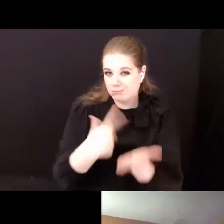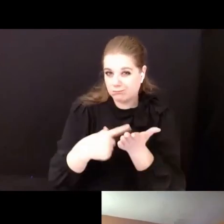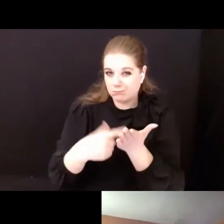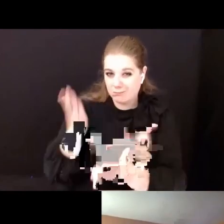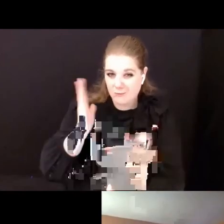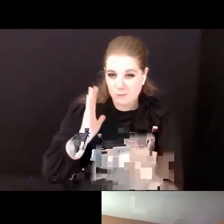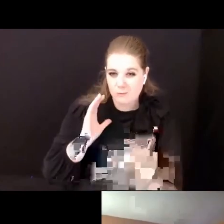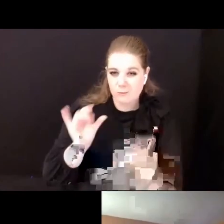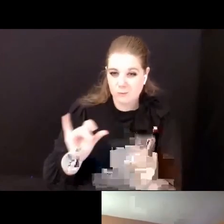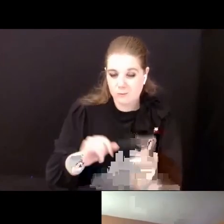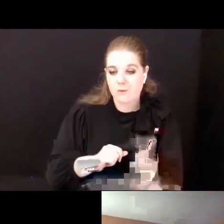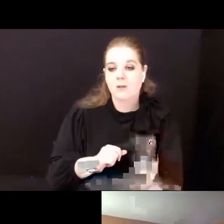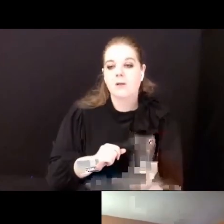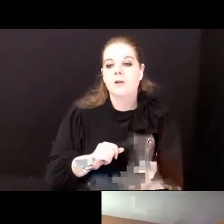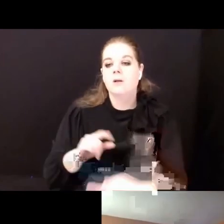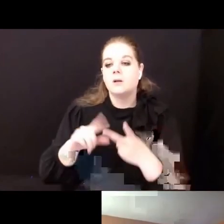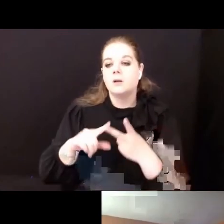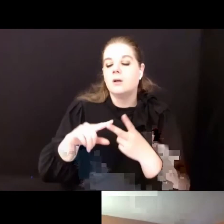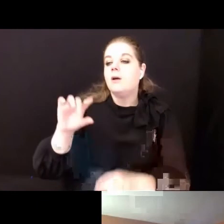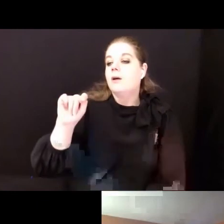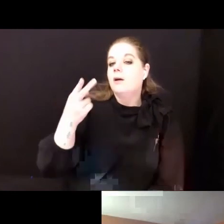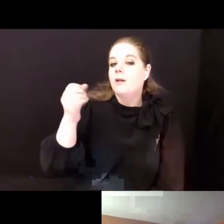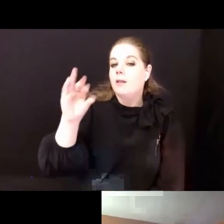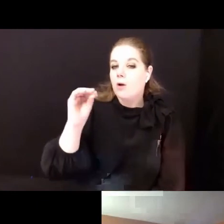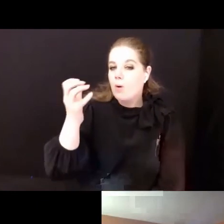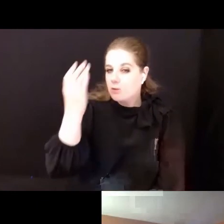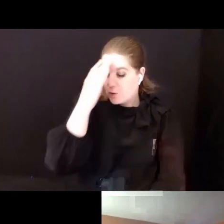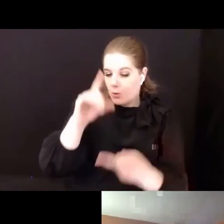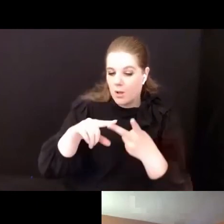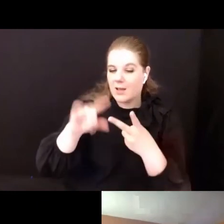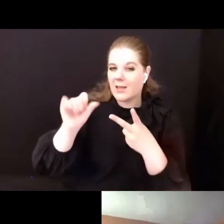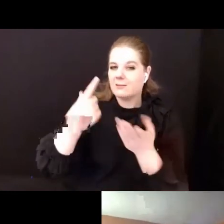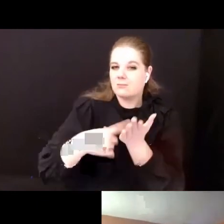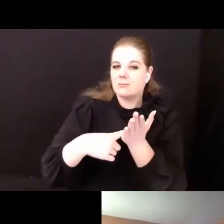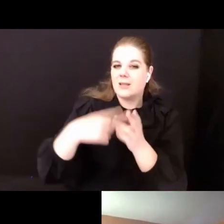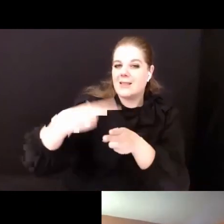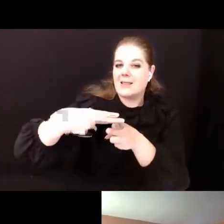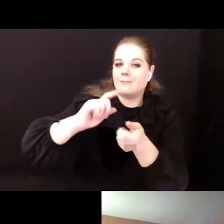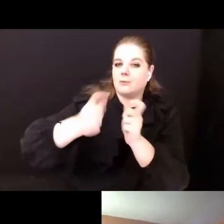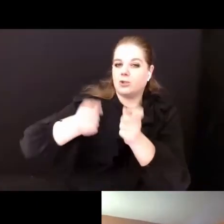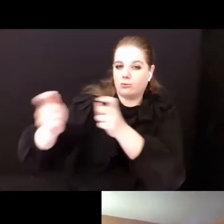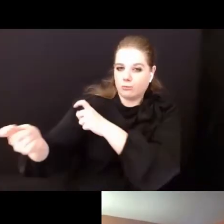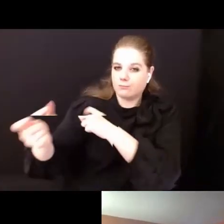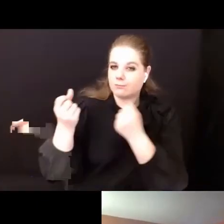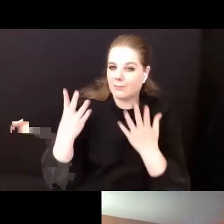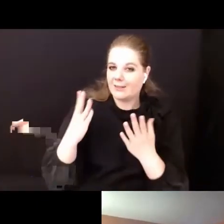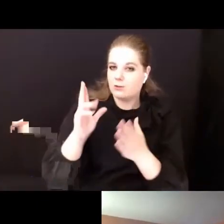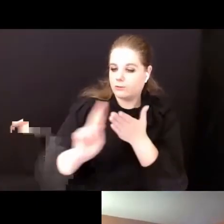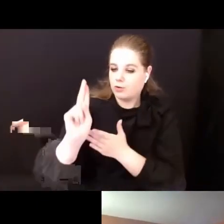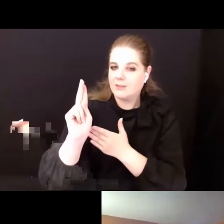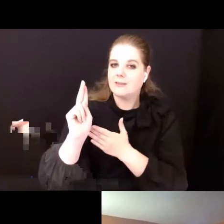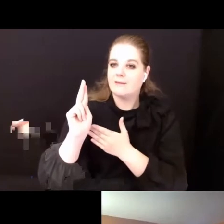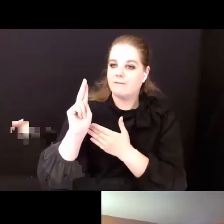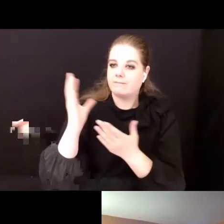but Theo wants to know if you could talk about the name changes that many universities have adopted to instead